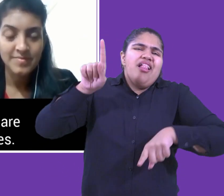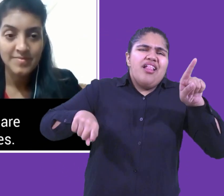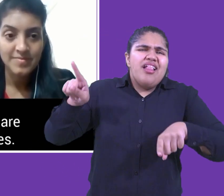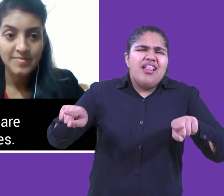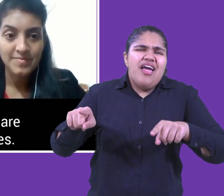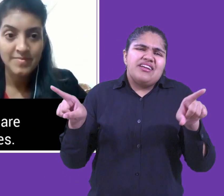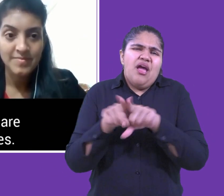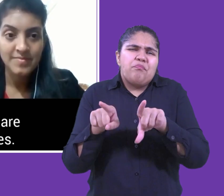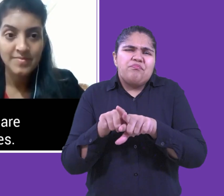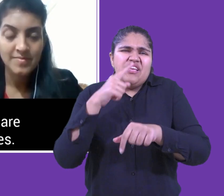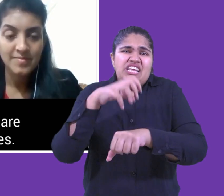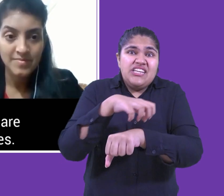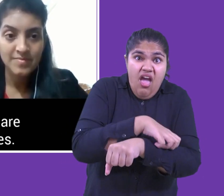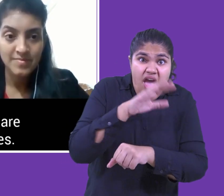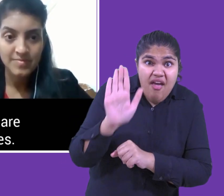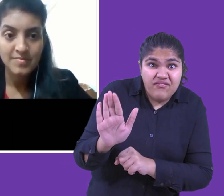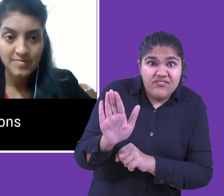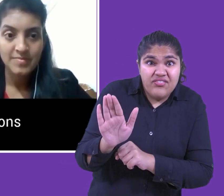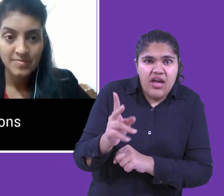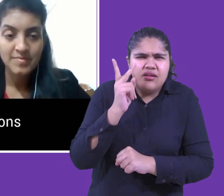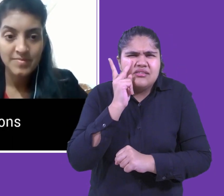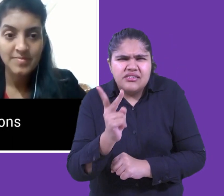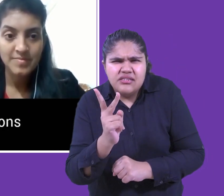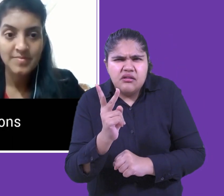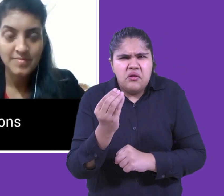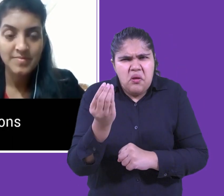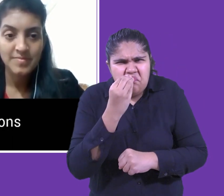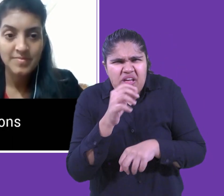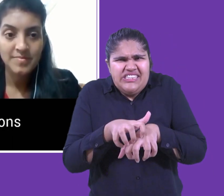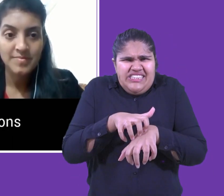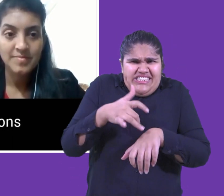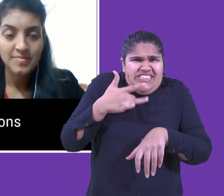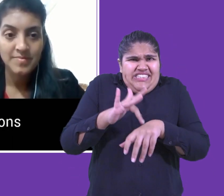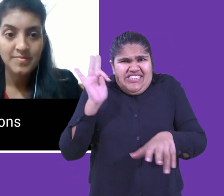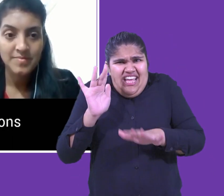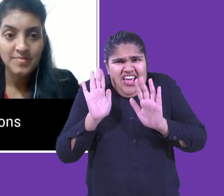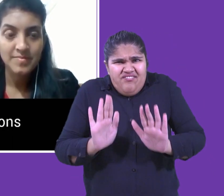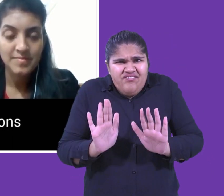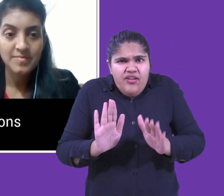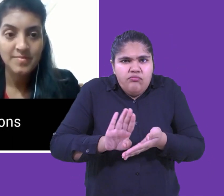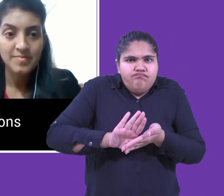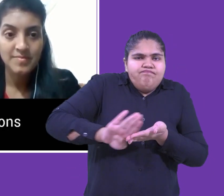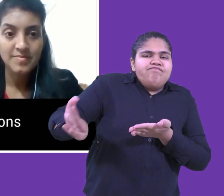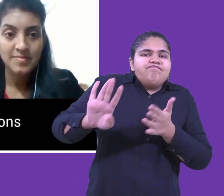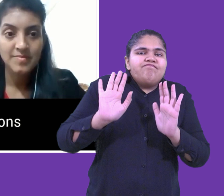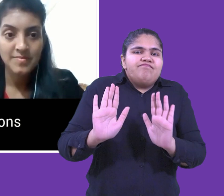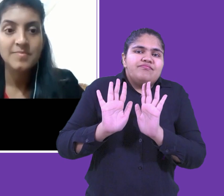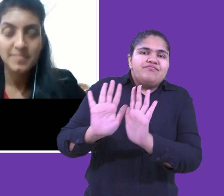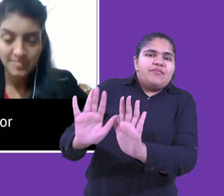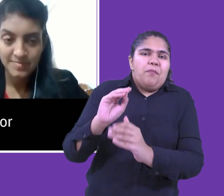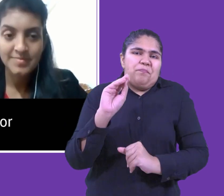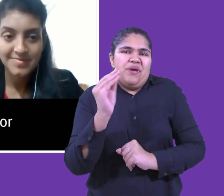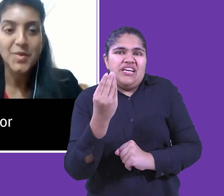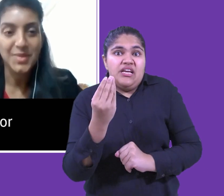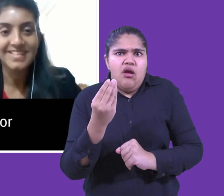some people are allergic to some diet food articles. So based on their observations, they have to avoid. Otherwise,